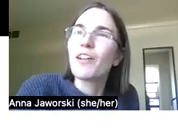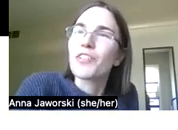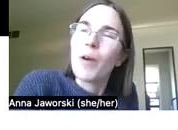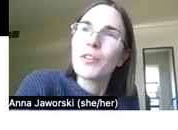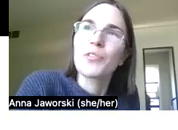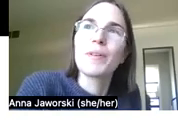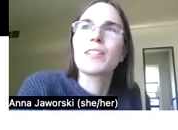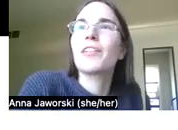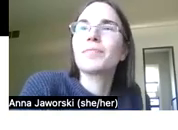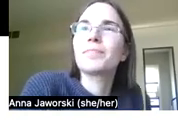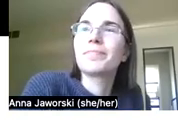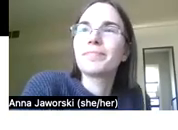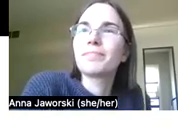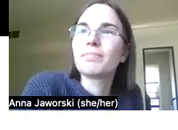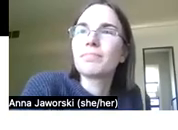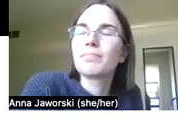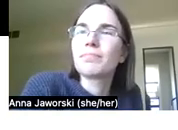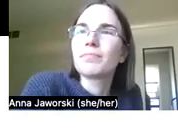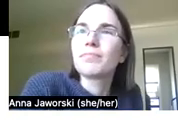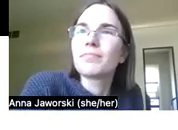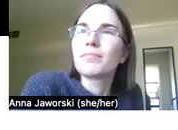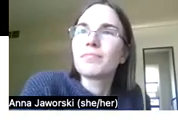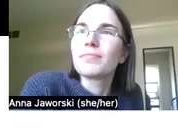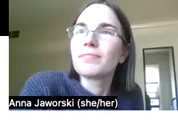we're selfish, why do humans care?